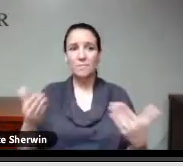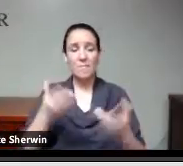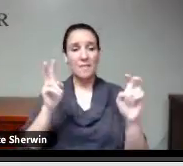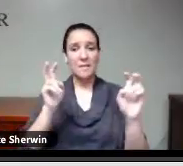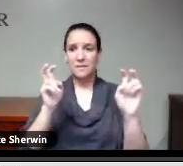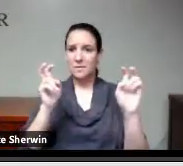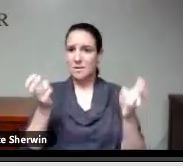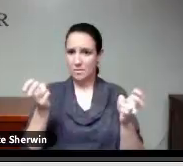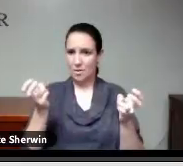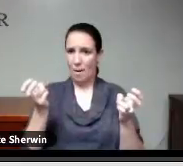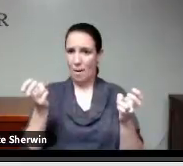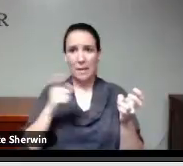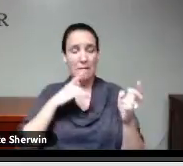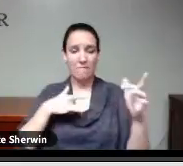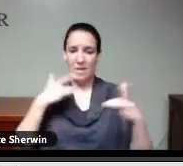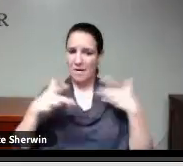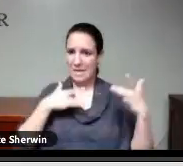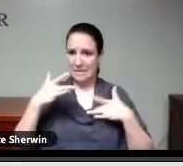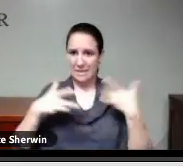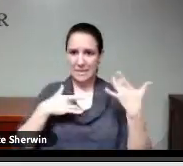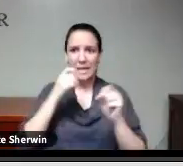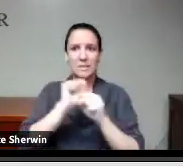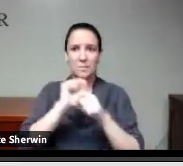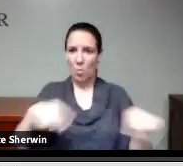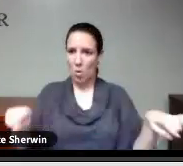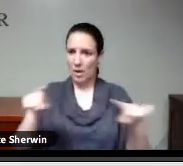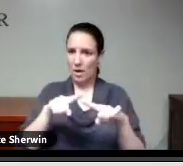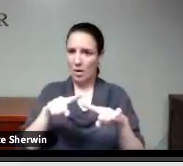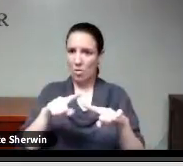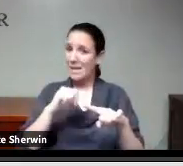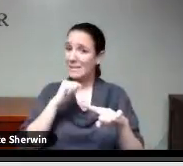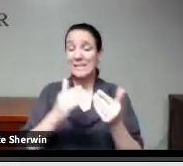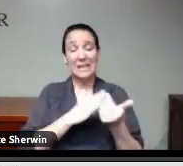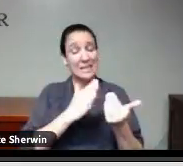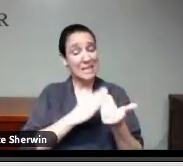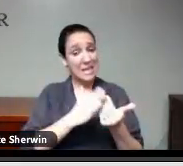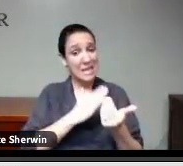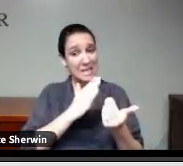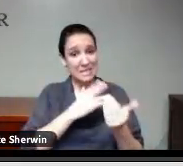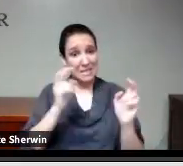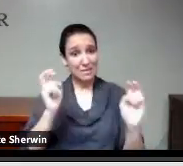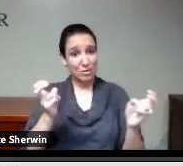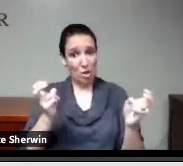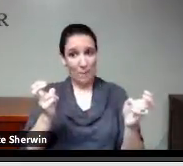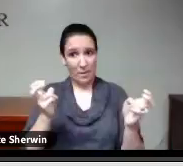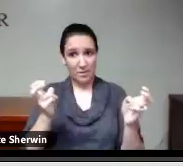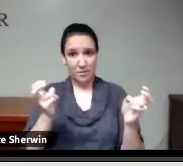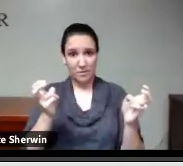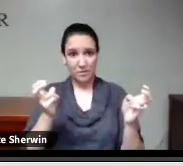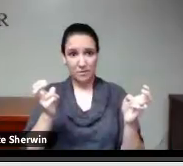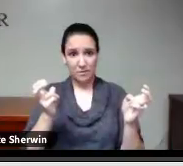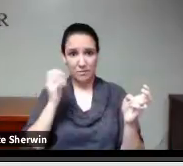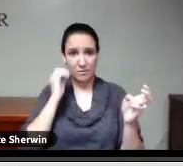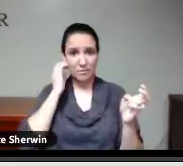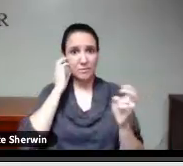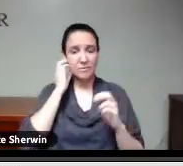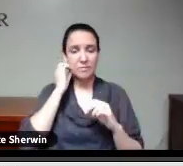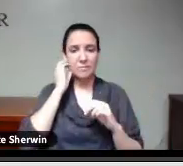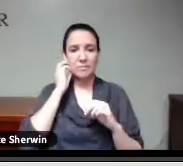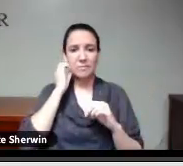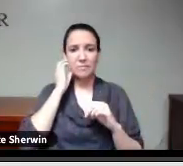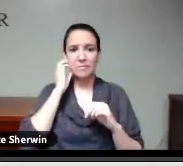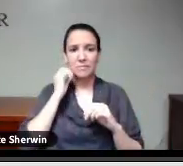that I'm really excited to be working with you on. It's not the easiest topic in the diversity wheel,